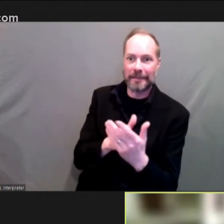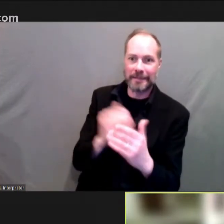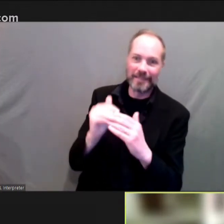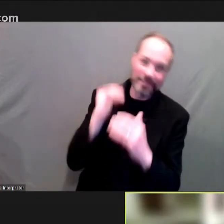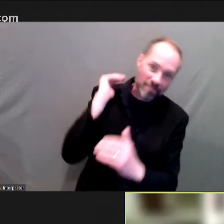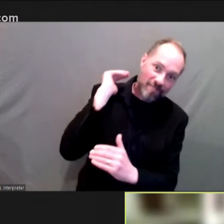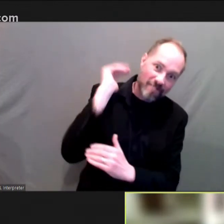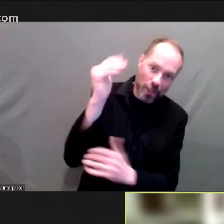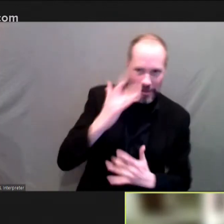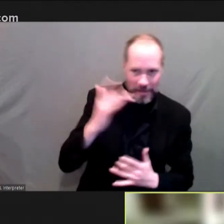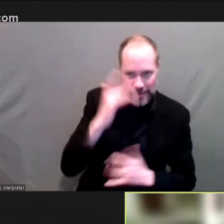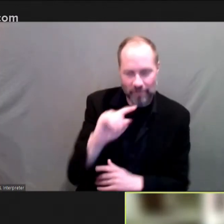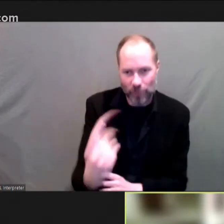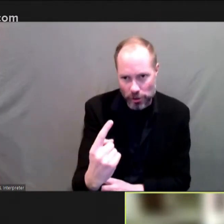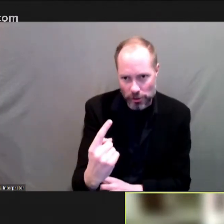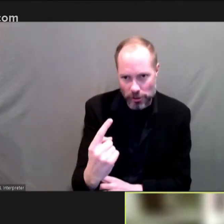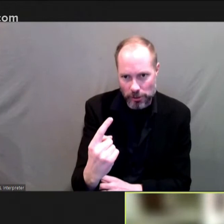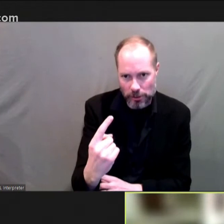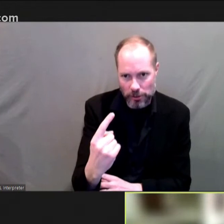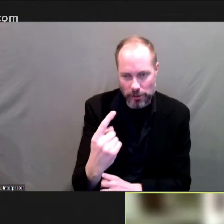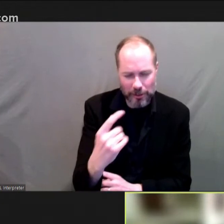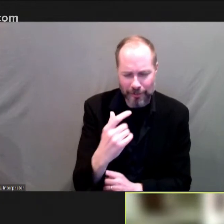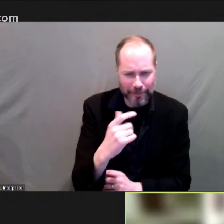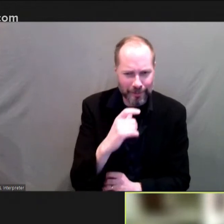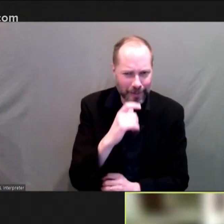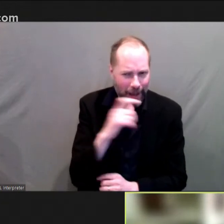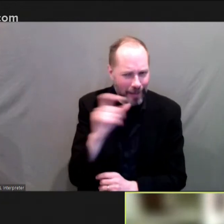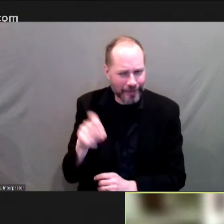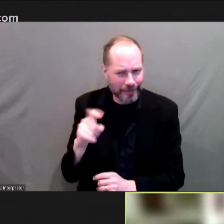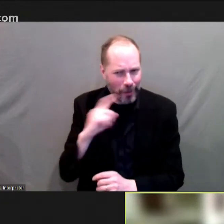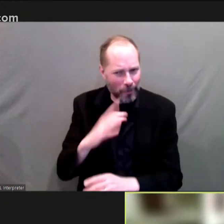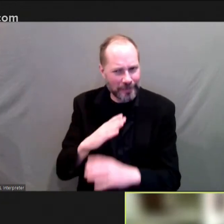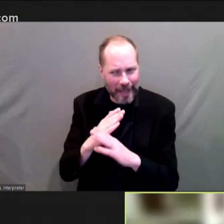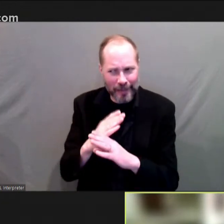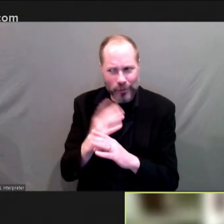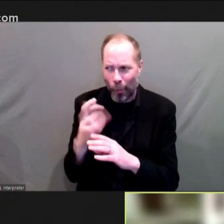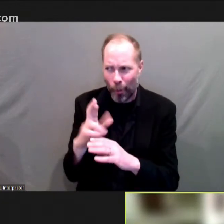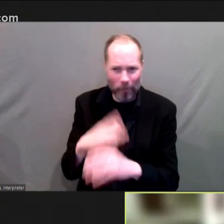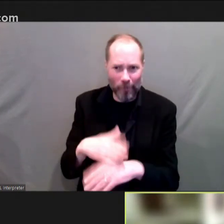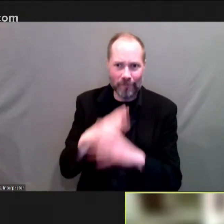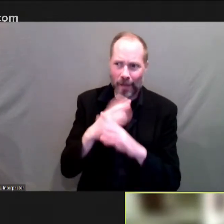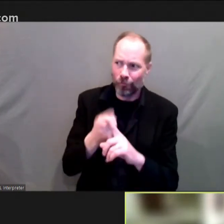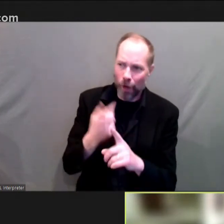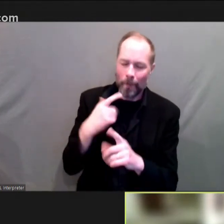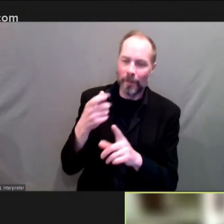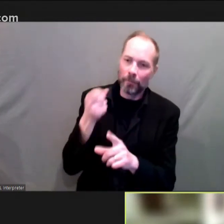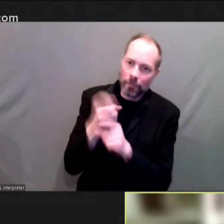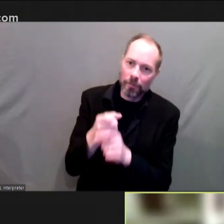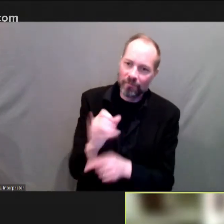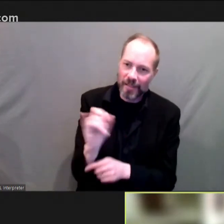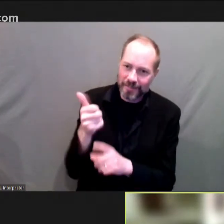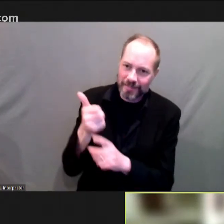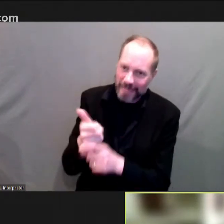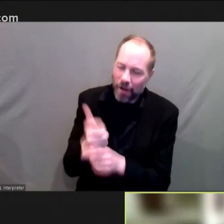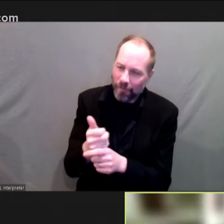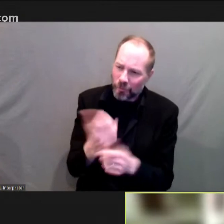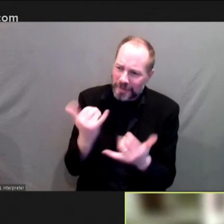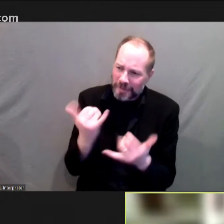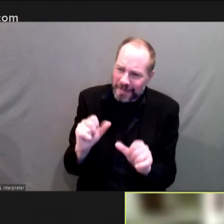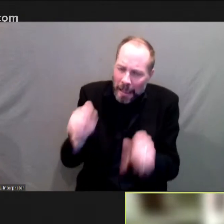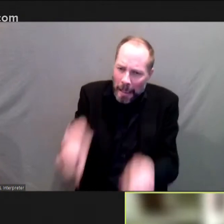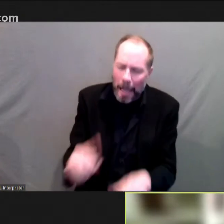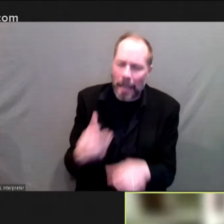first and not necessarily prevent the infections. There could still be some